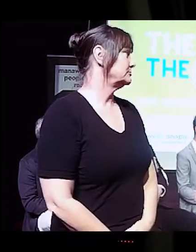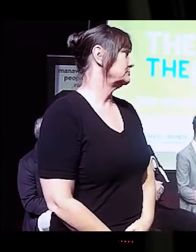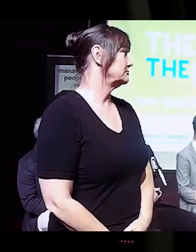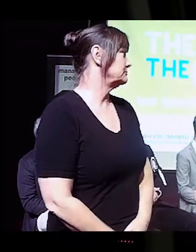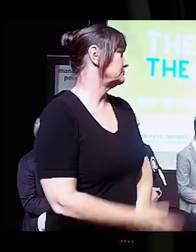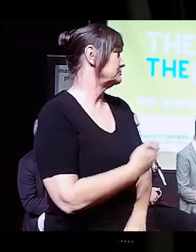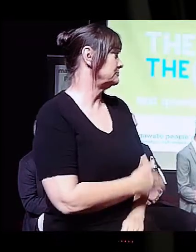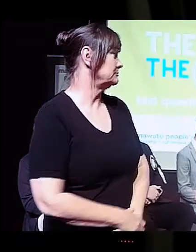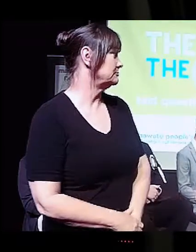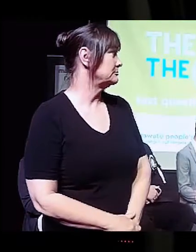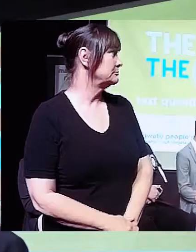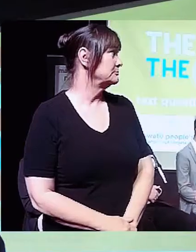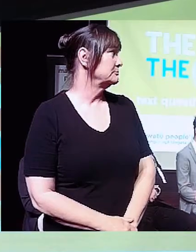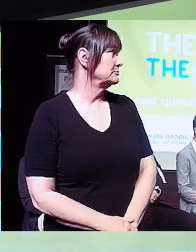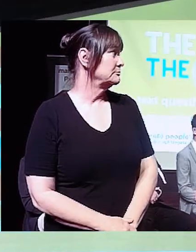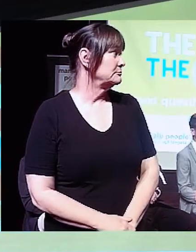Sharon Lyon.